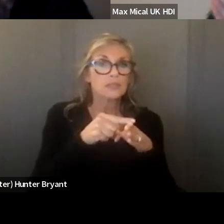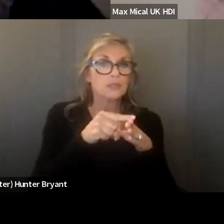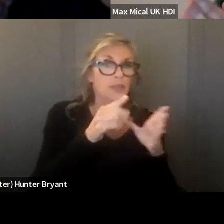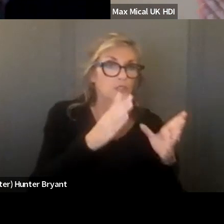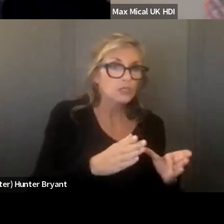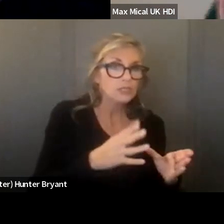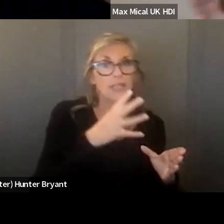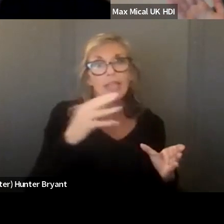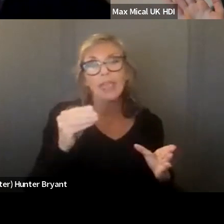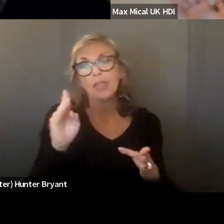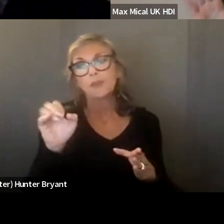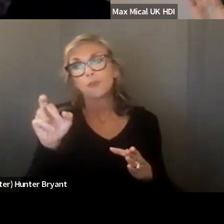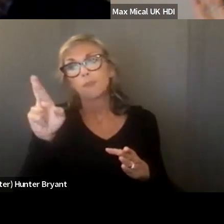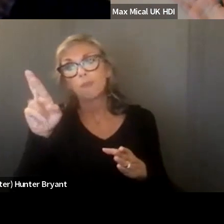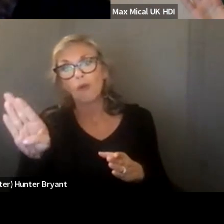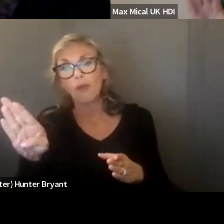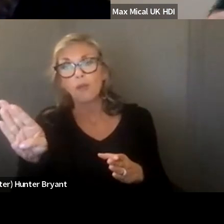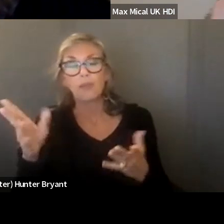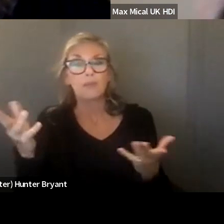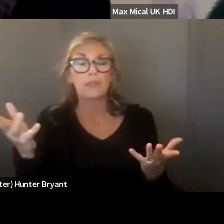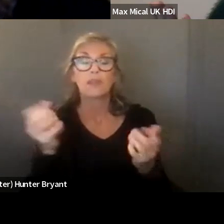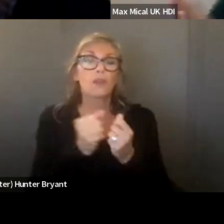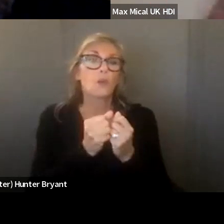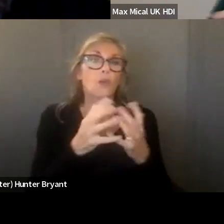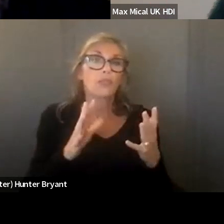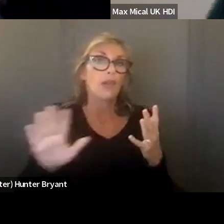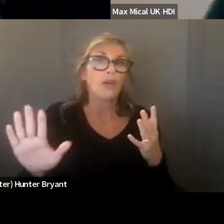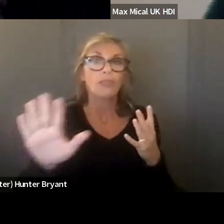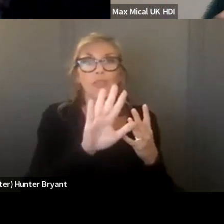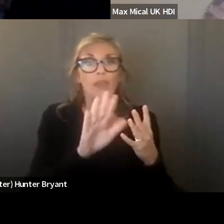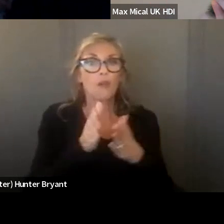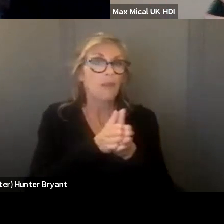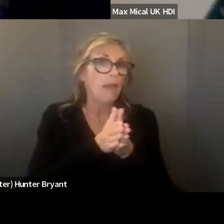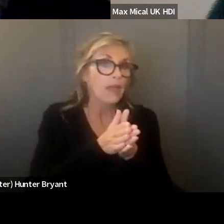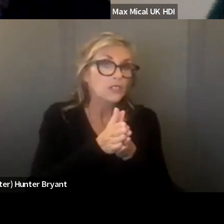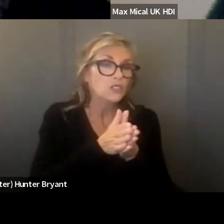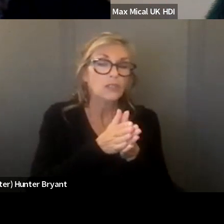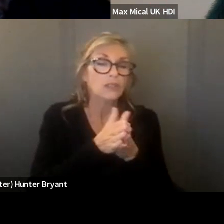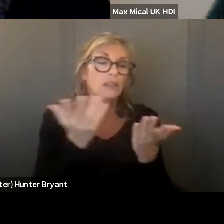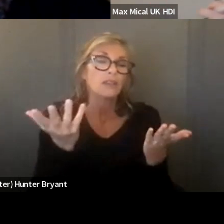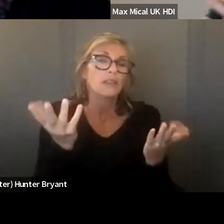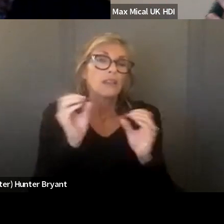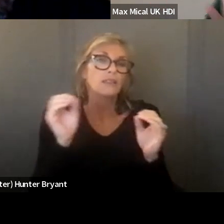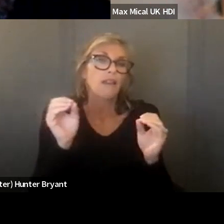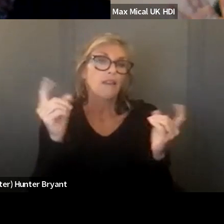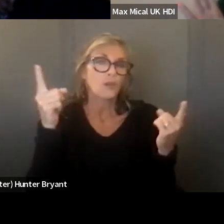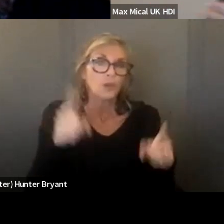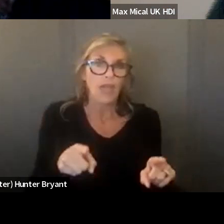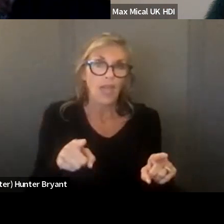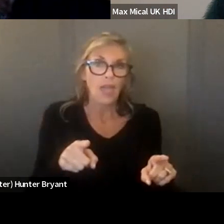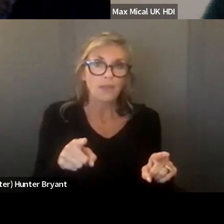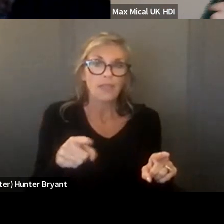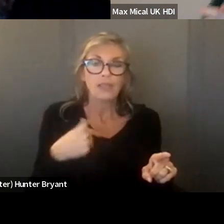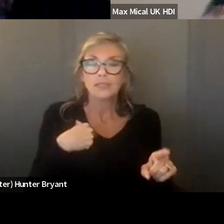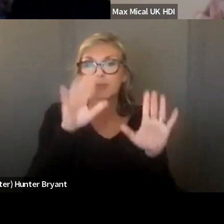this would have been possible. After all, we were just creating data solutions to amplify, not to replace. So it's been a great honor to